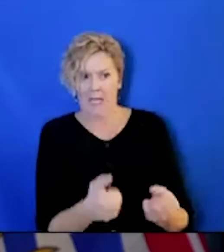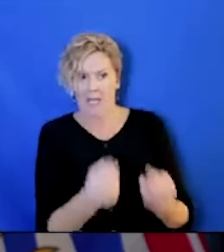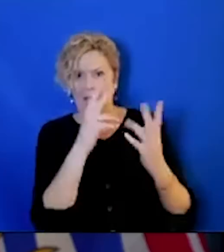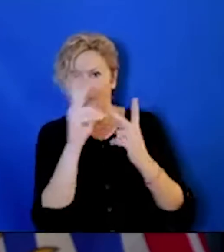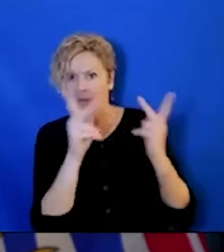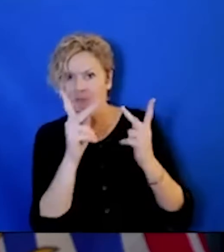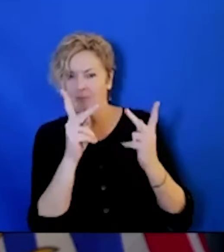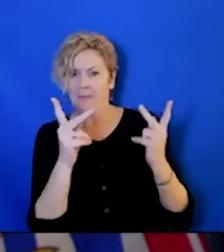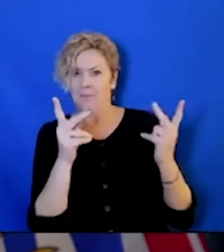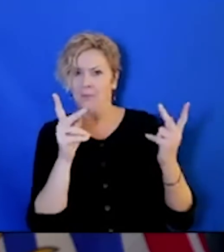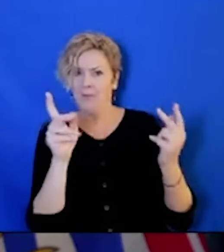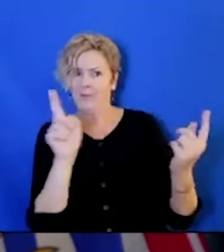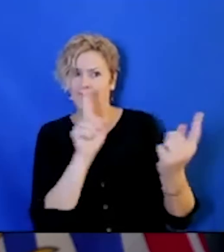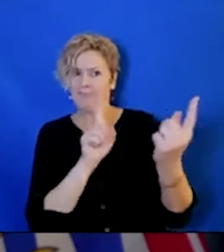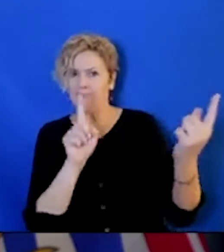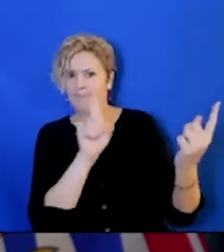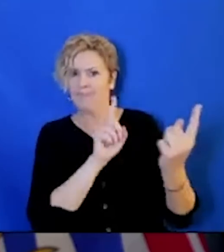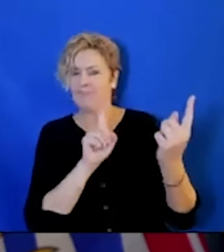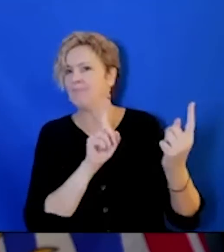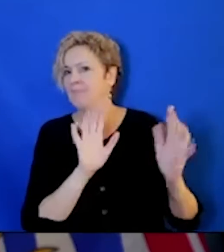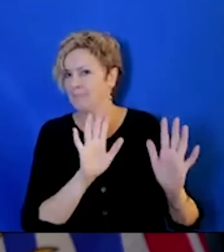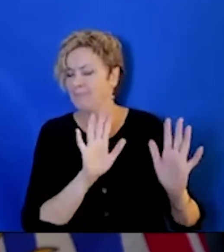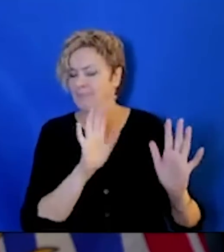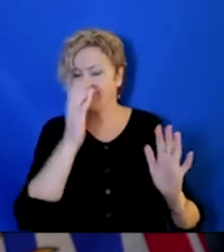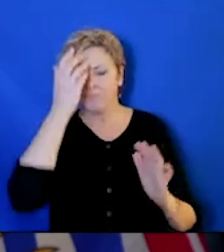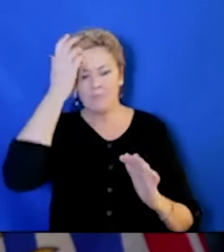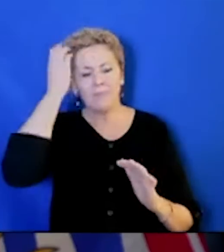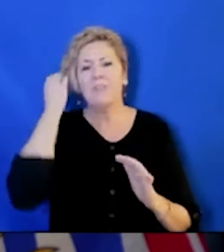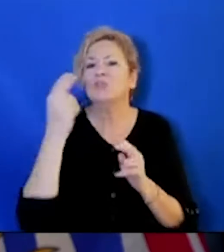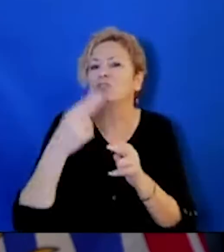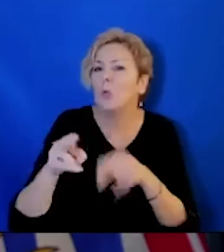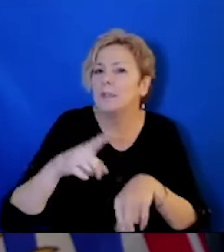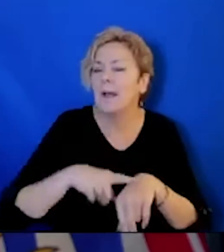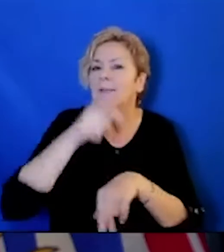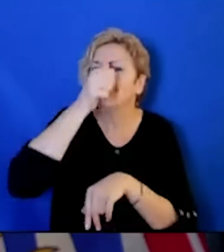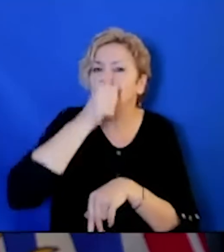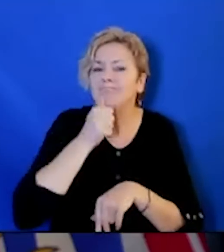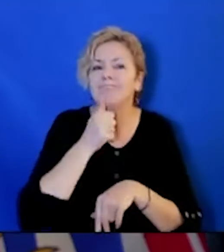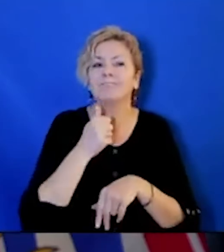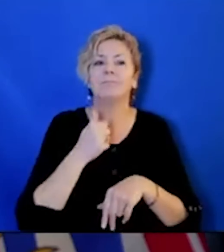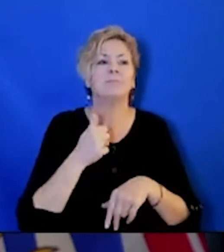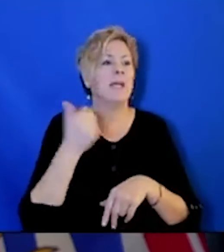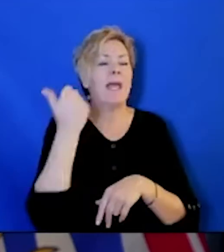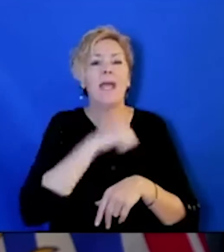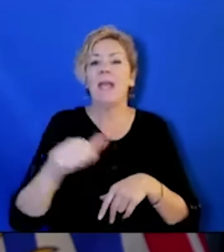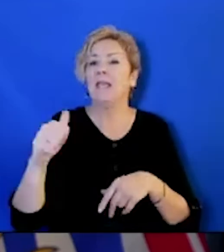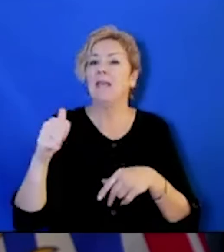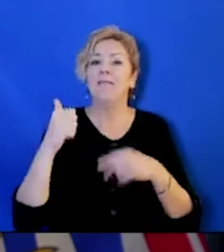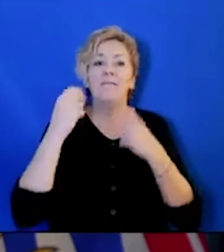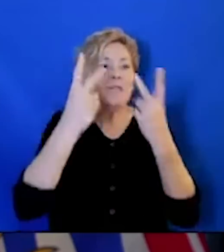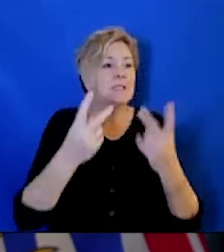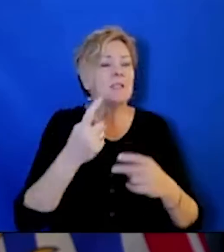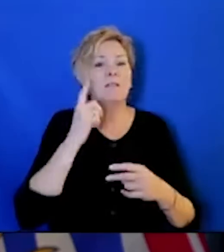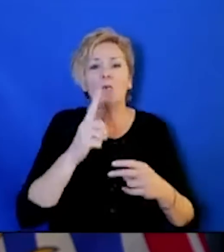transmission. It is a short time, but in doubt, go virtual. Postpone social visits, whether